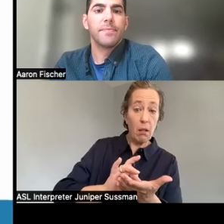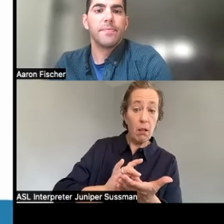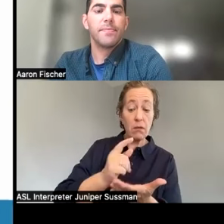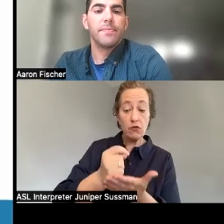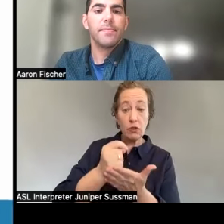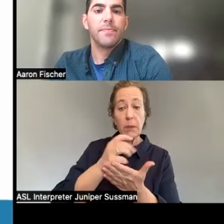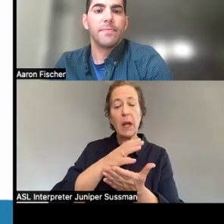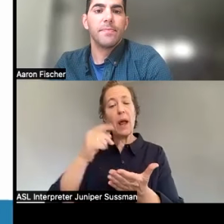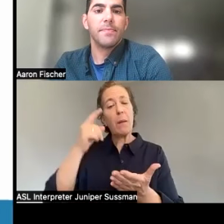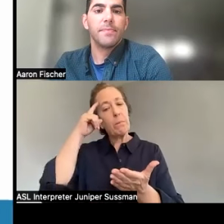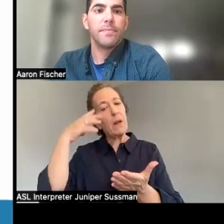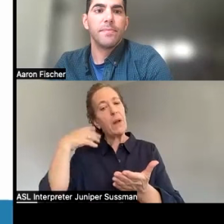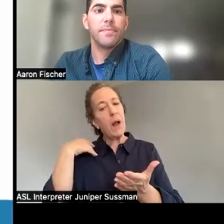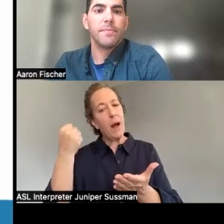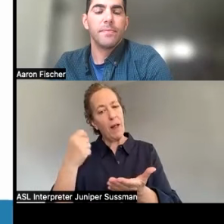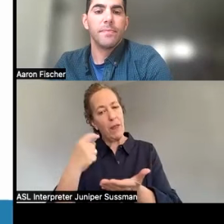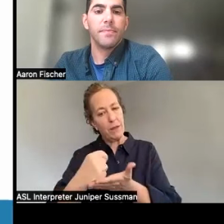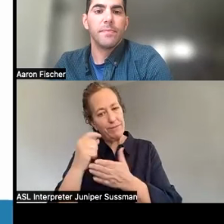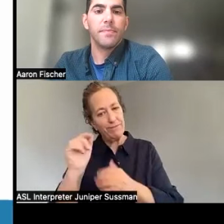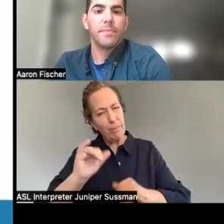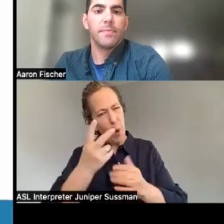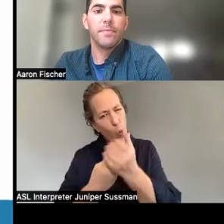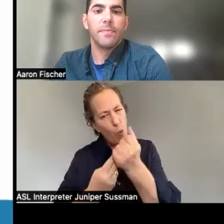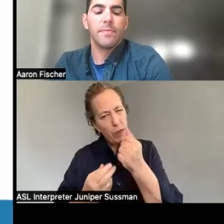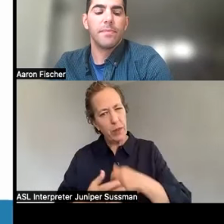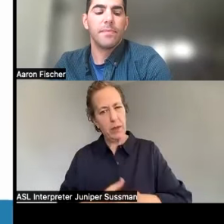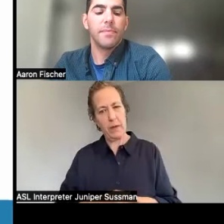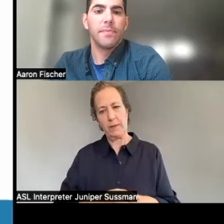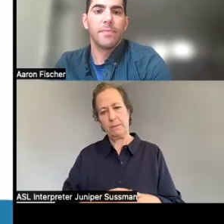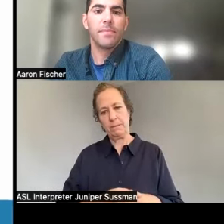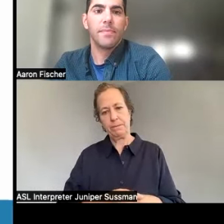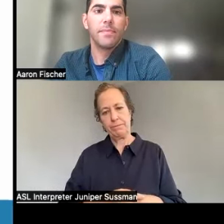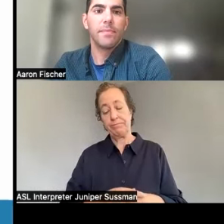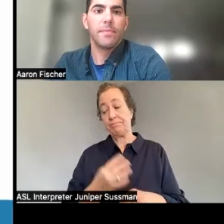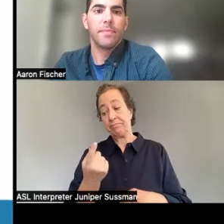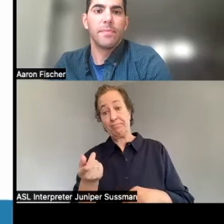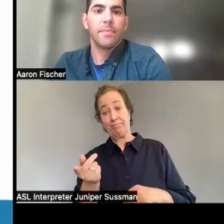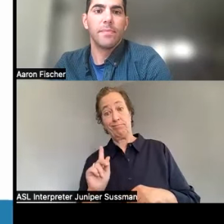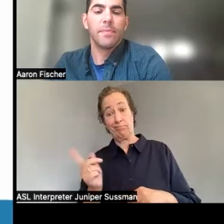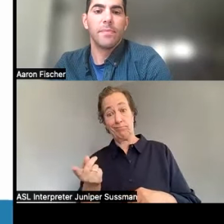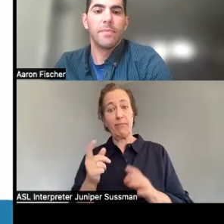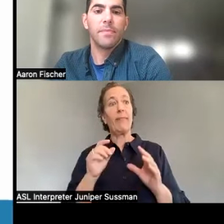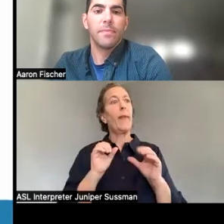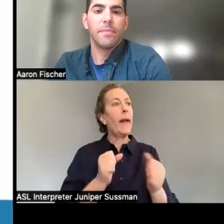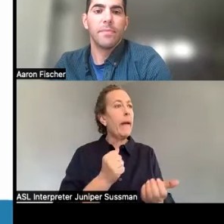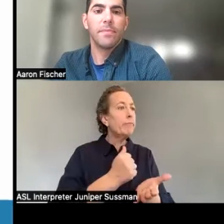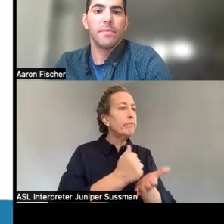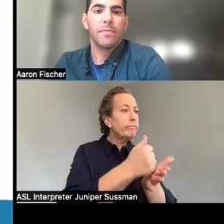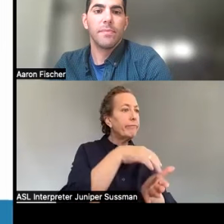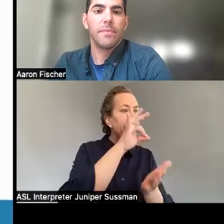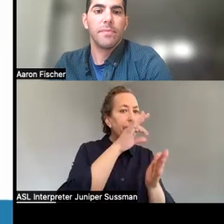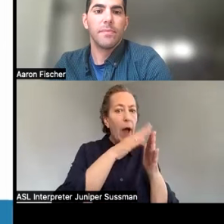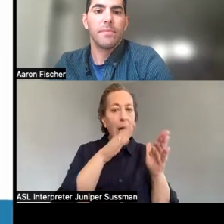those providers can work with Eddie to find housing,